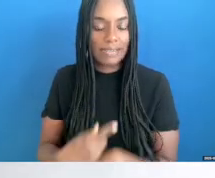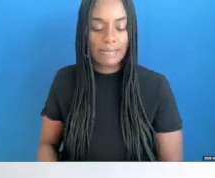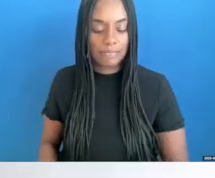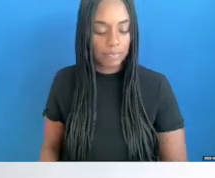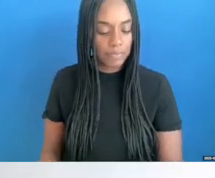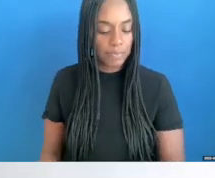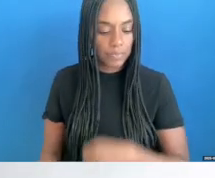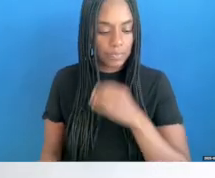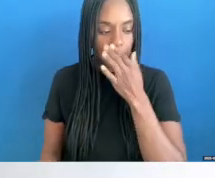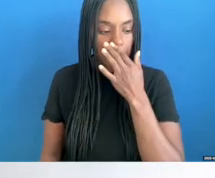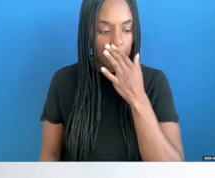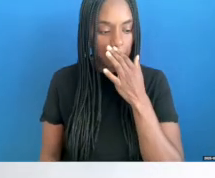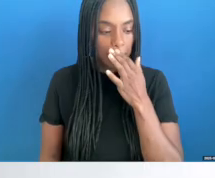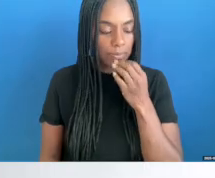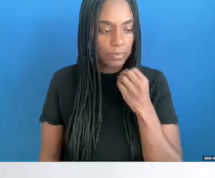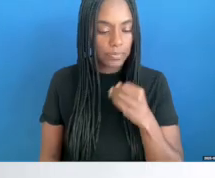as